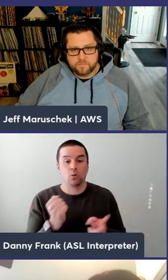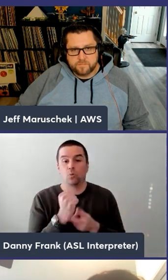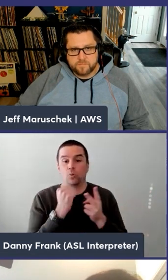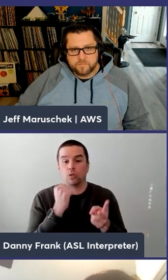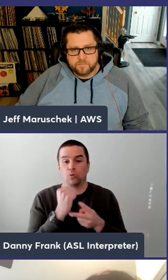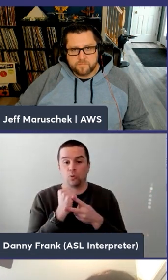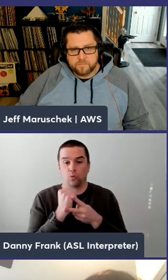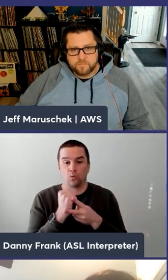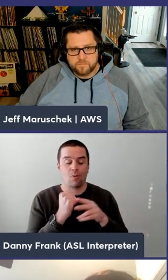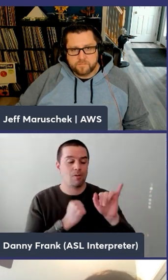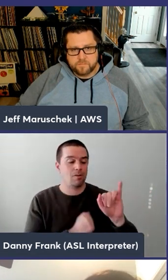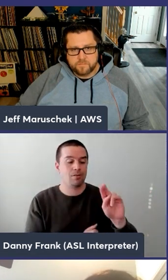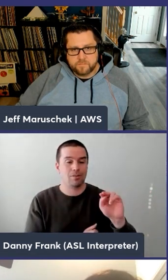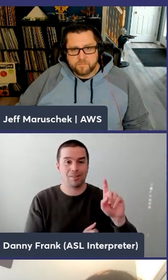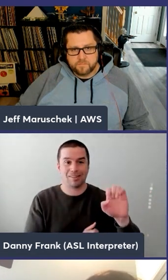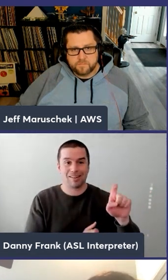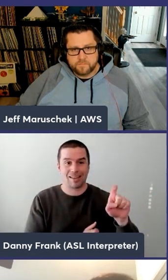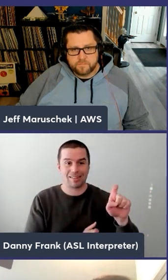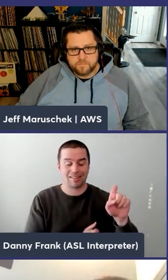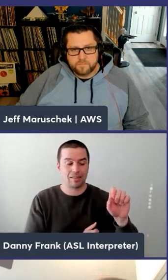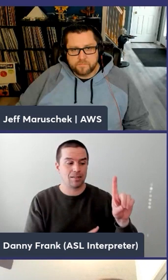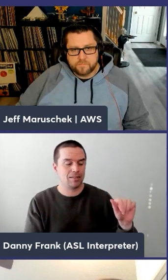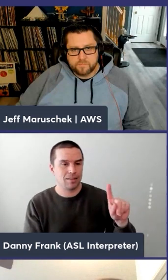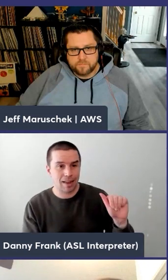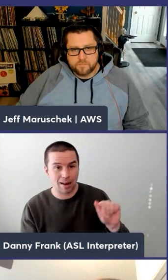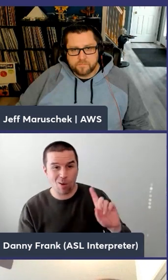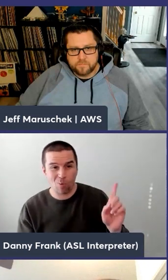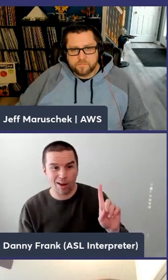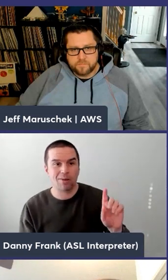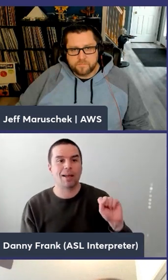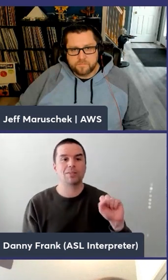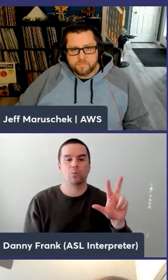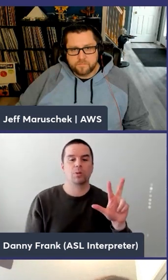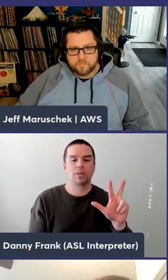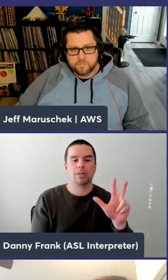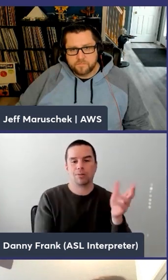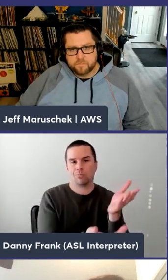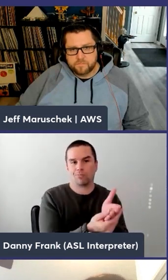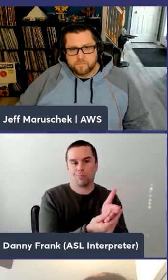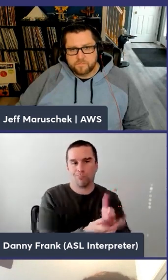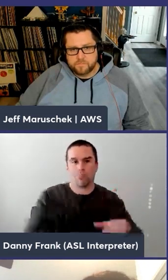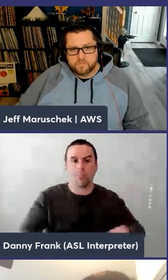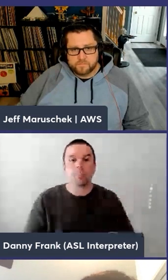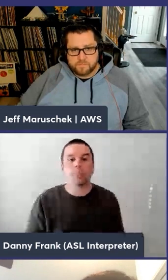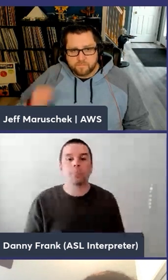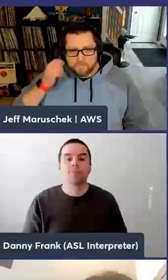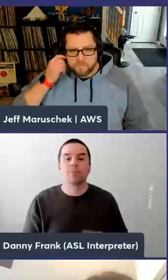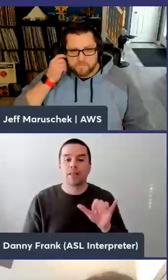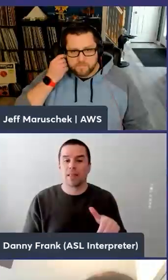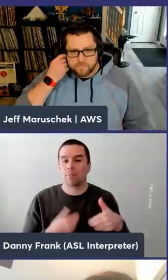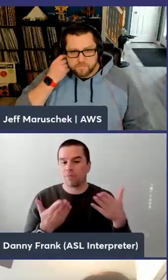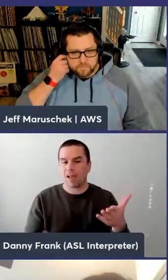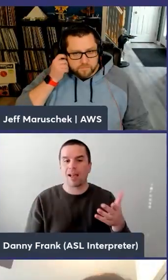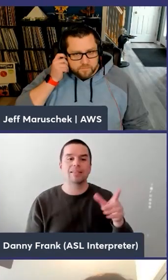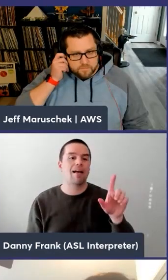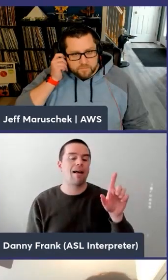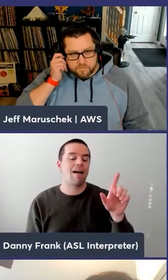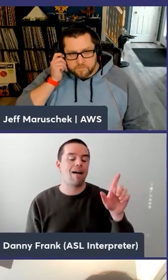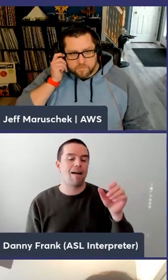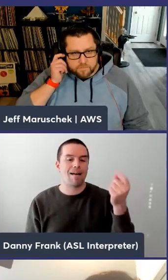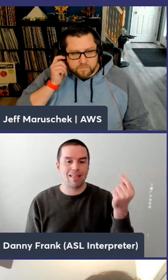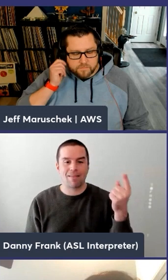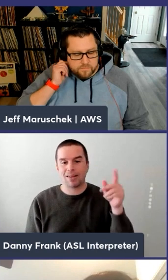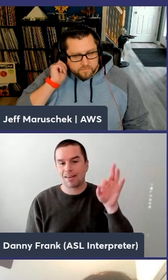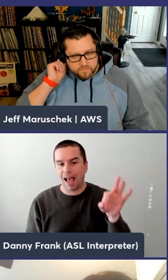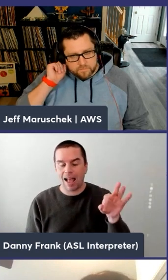index data in S3. Now, S3 provides you the 11 nines durability, the Amazon S3. And that's